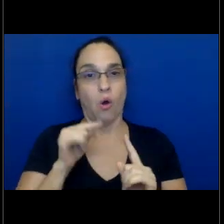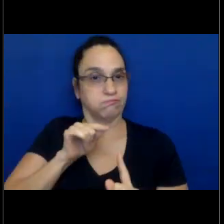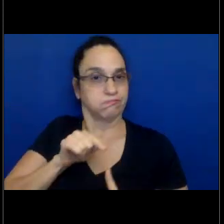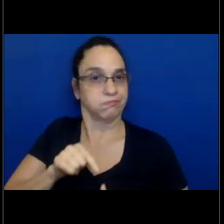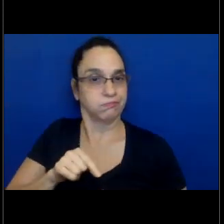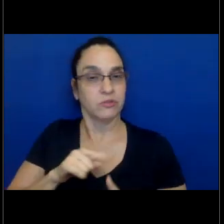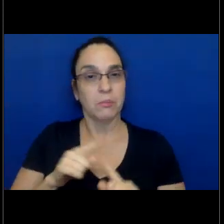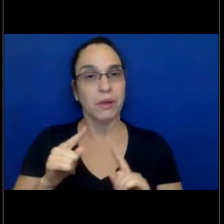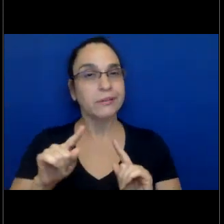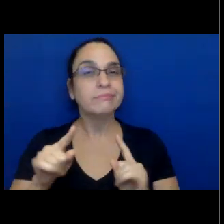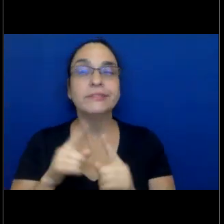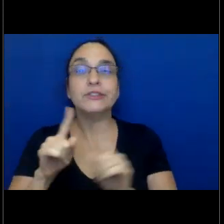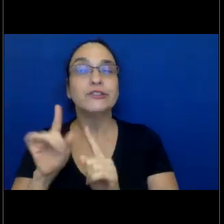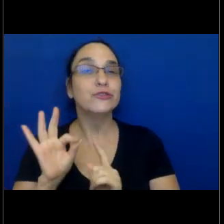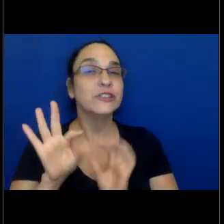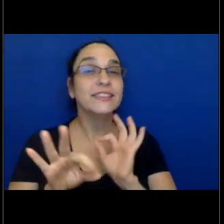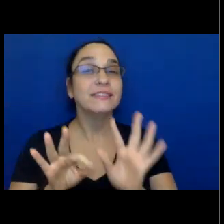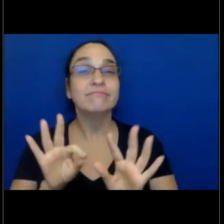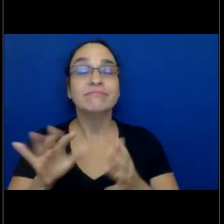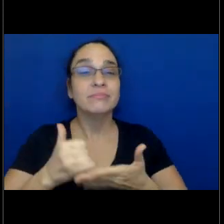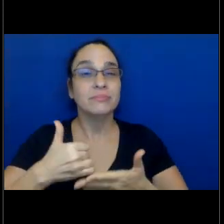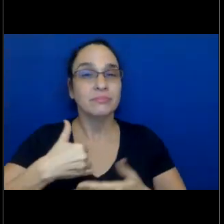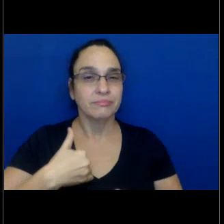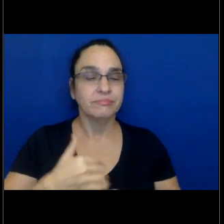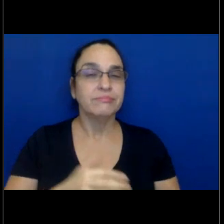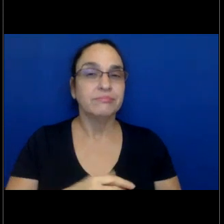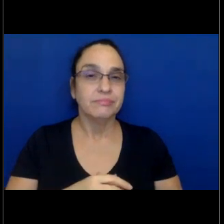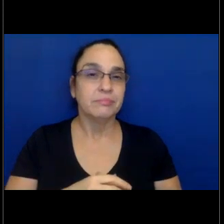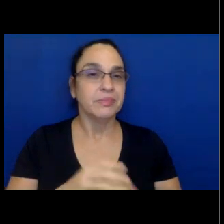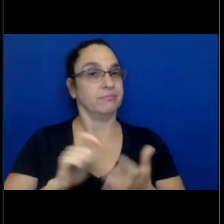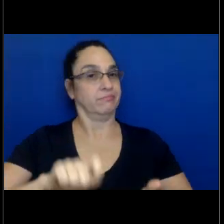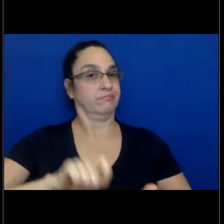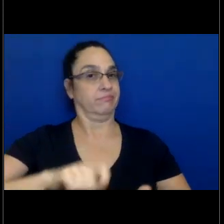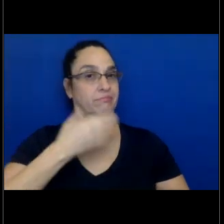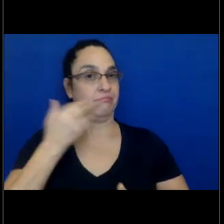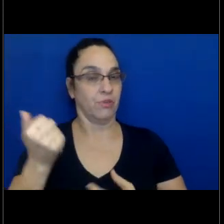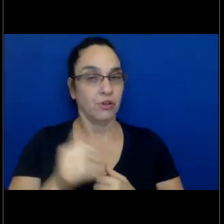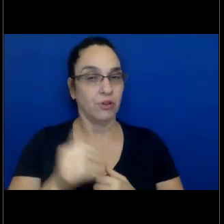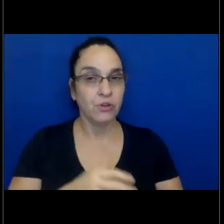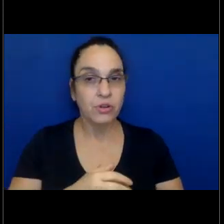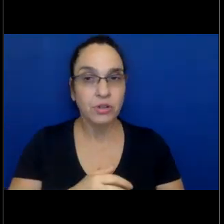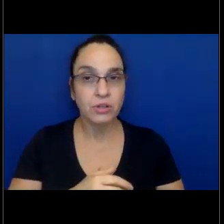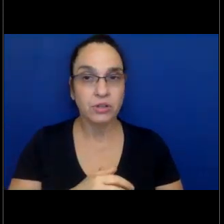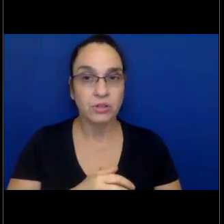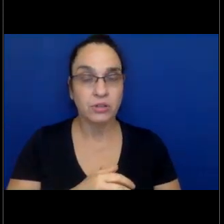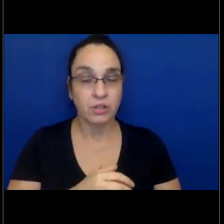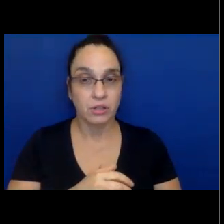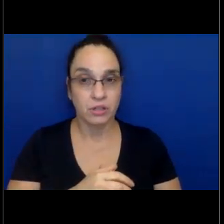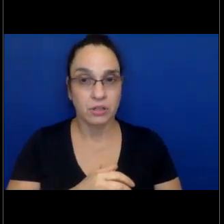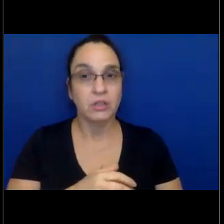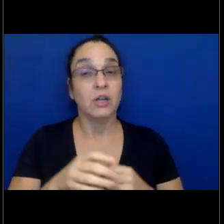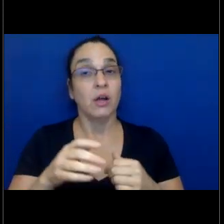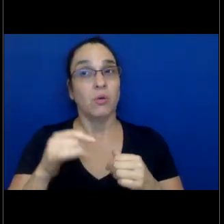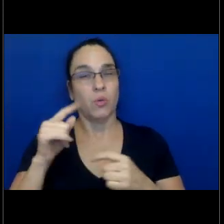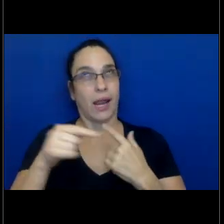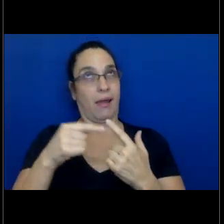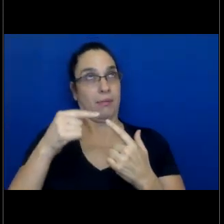over the years, as really after having to do the webinar that enabled me to think through this process and try to put